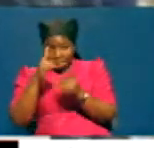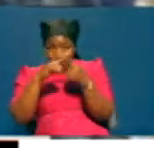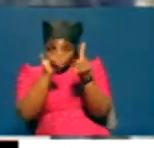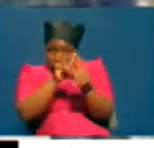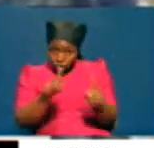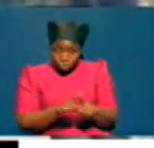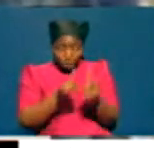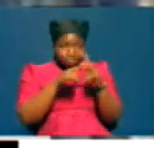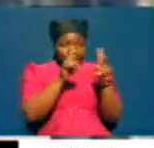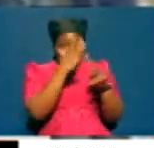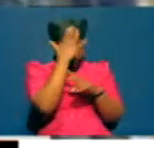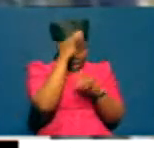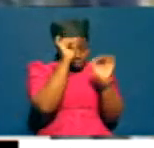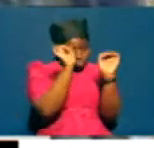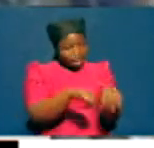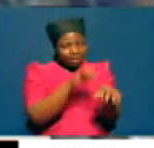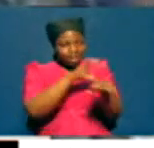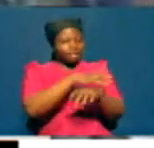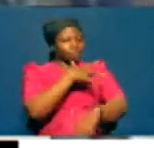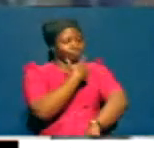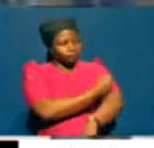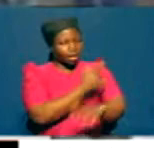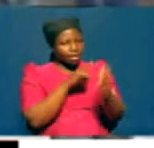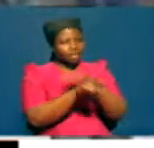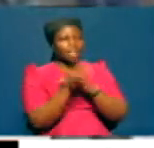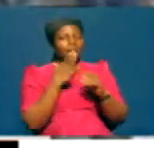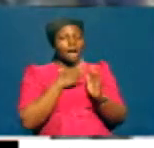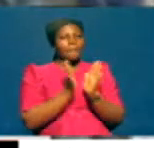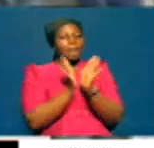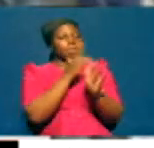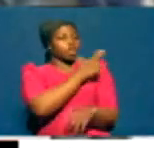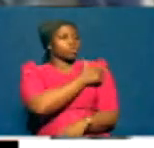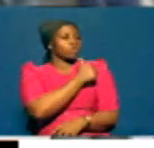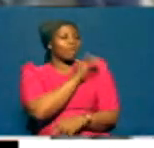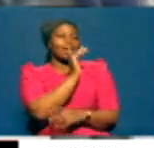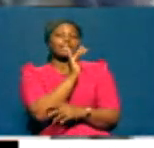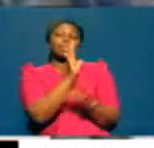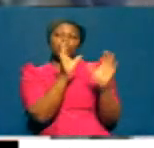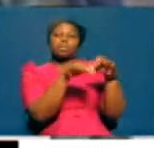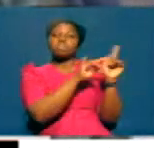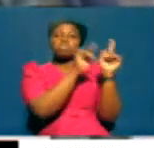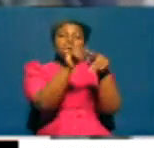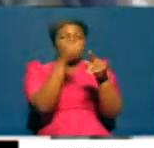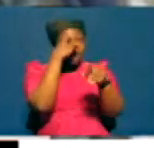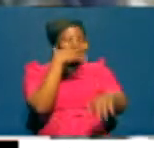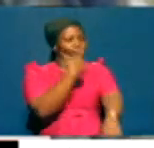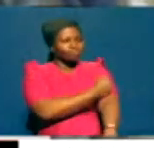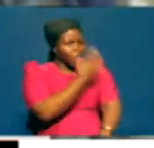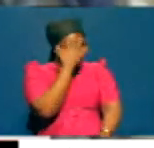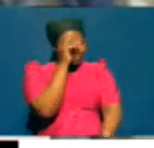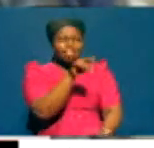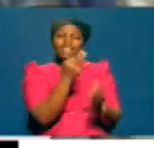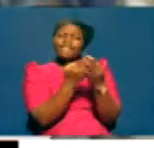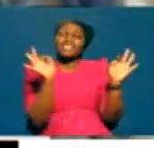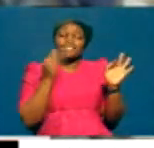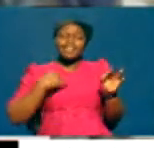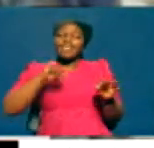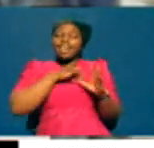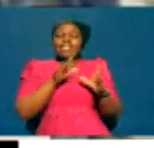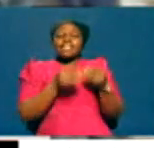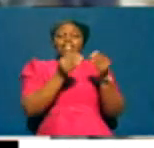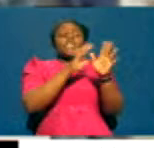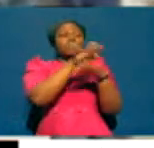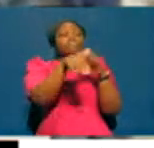the vaccine in our public health facilities, and I'll urge the community to come for the vaccine because it is free, and we are giving to all